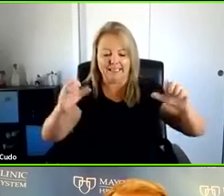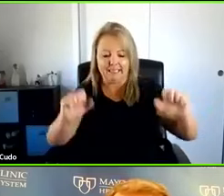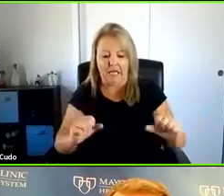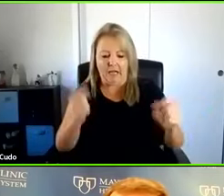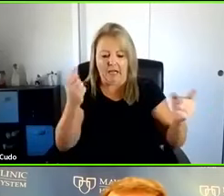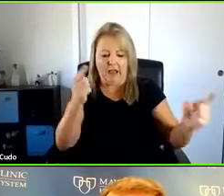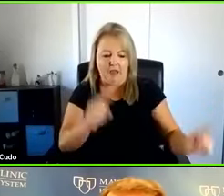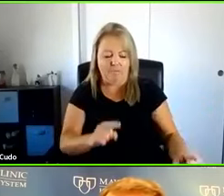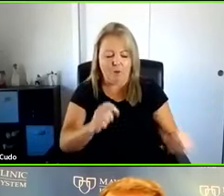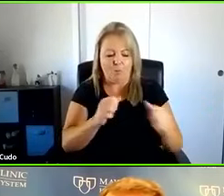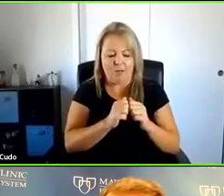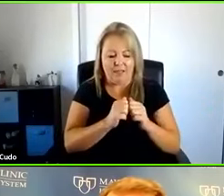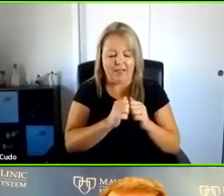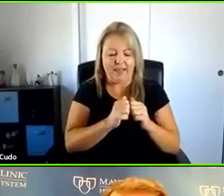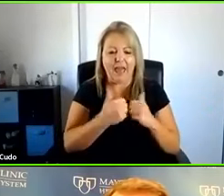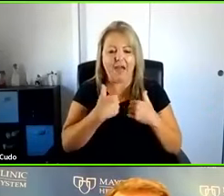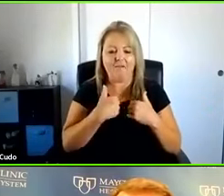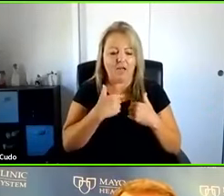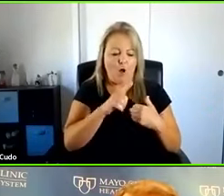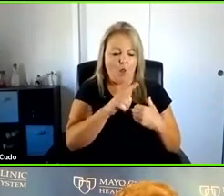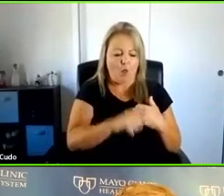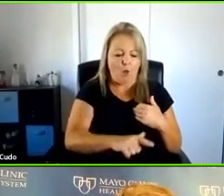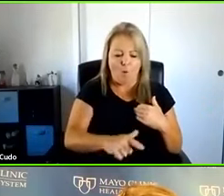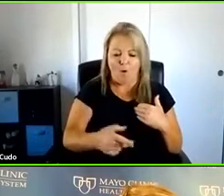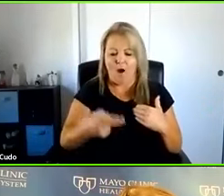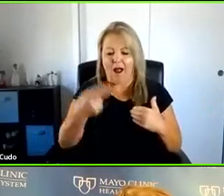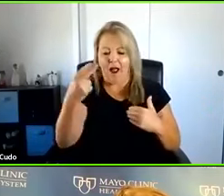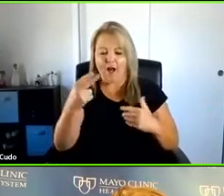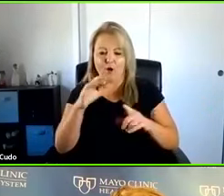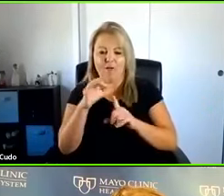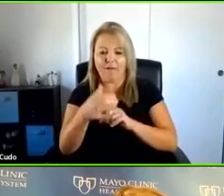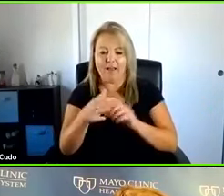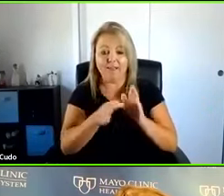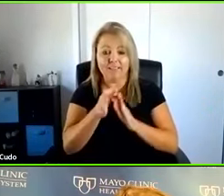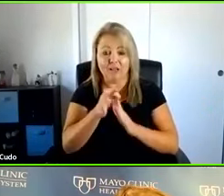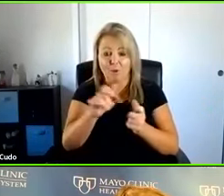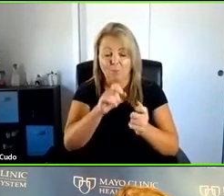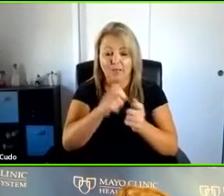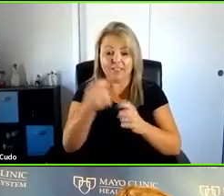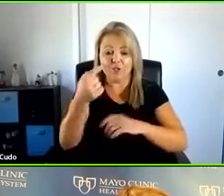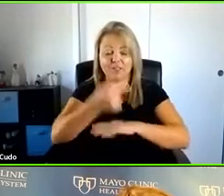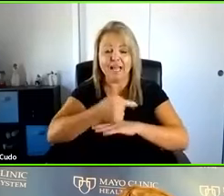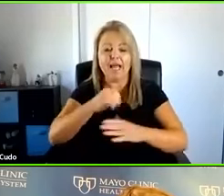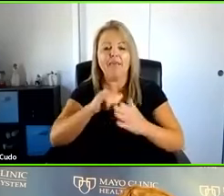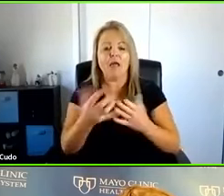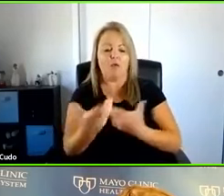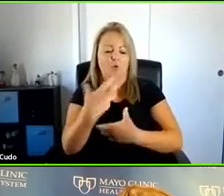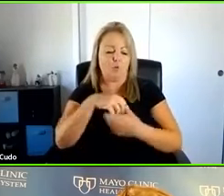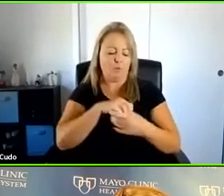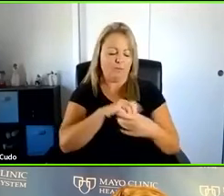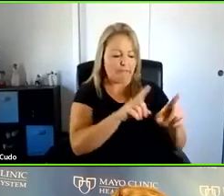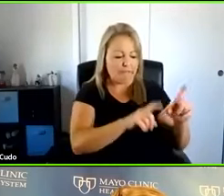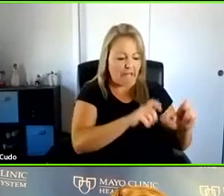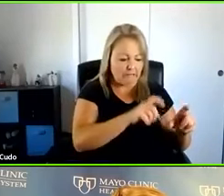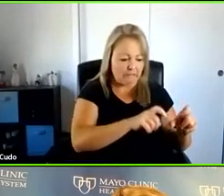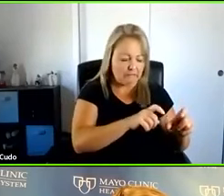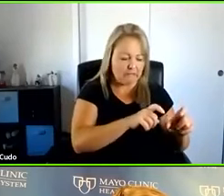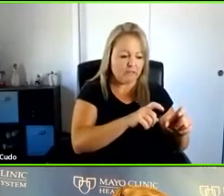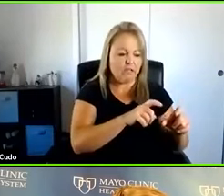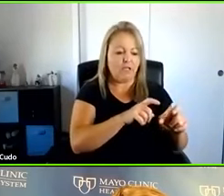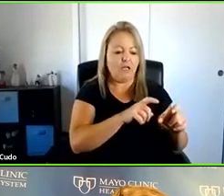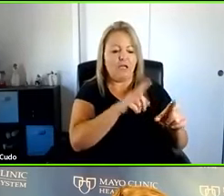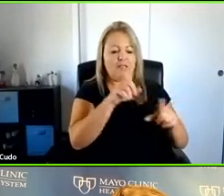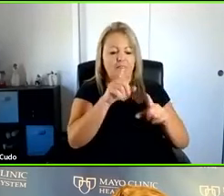play with having a lower or a higher case count in a particular day. And that includes testing and when test results